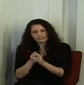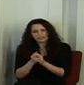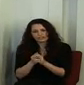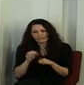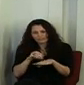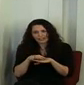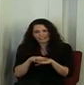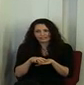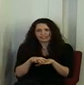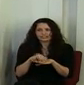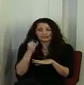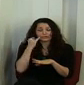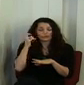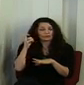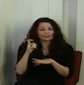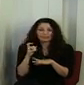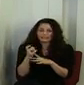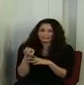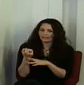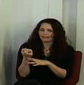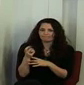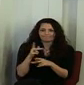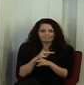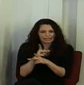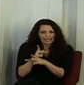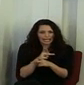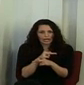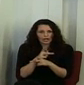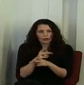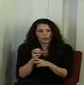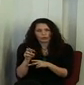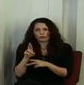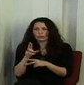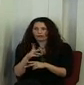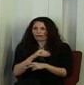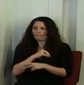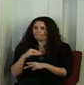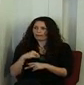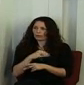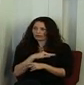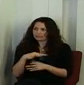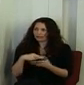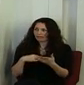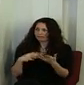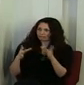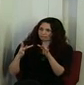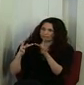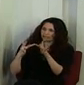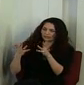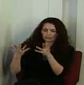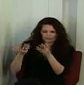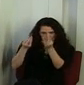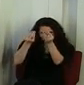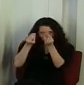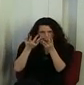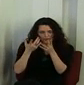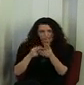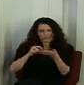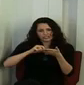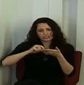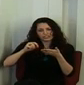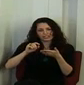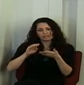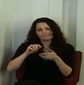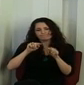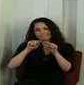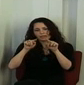And so if you're in need of pastoral care, or if you would like a member of the staff to give you a call this week, please do let us know by checking the box on the